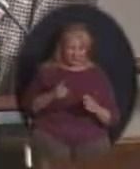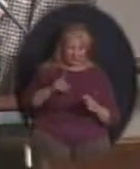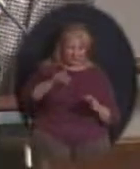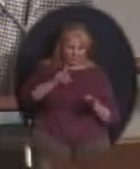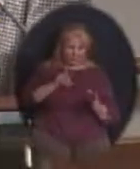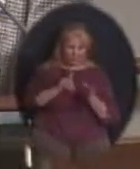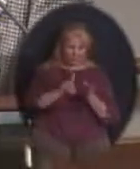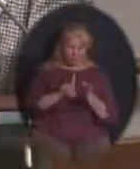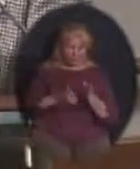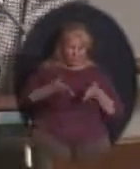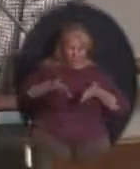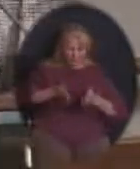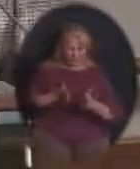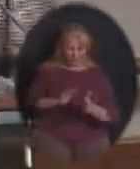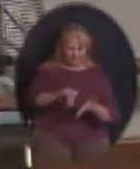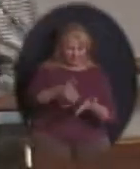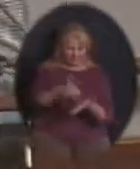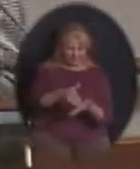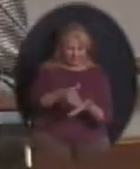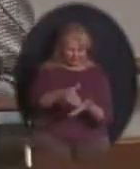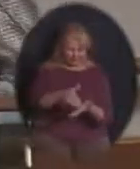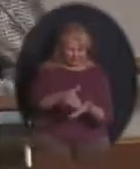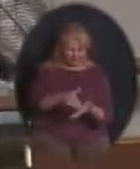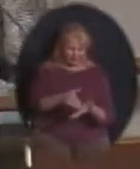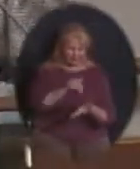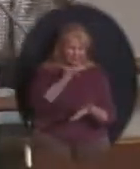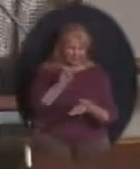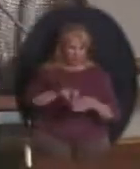the camera over on this side.